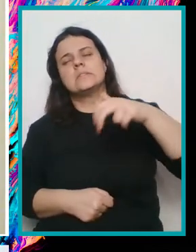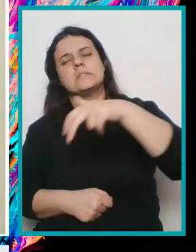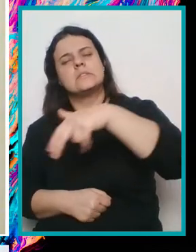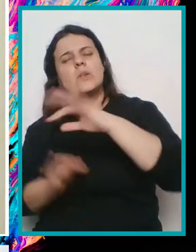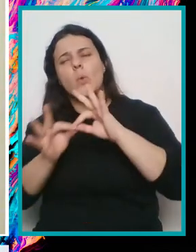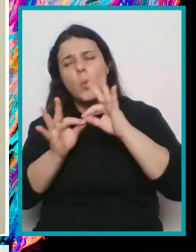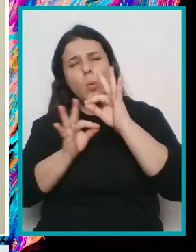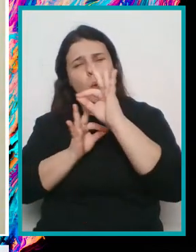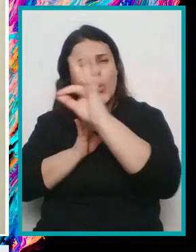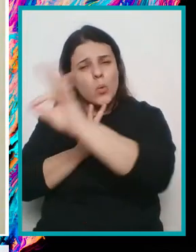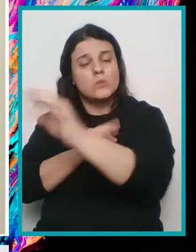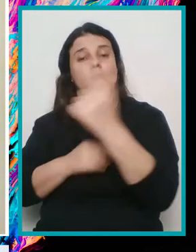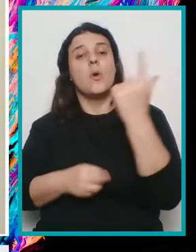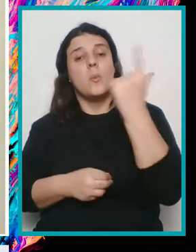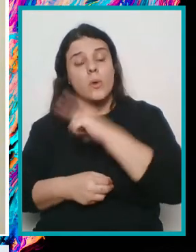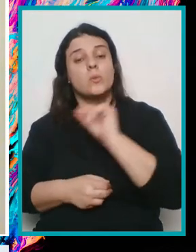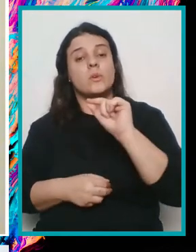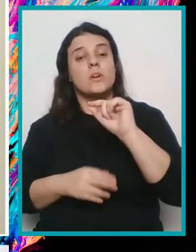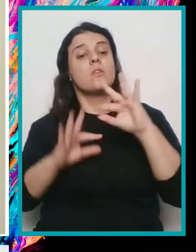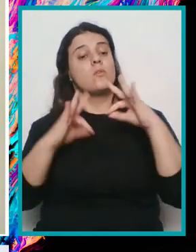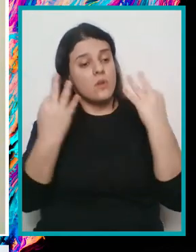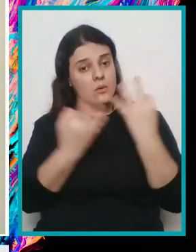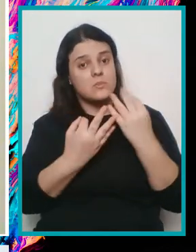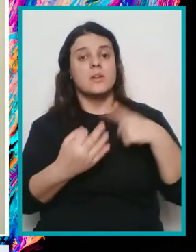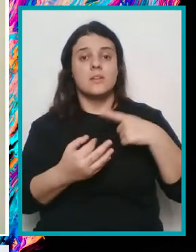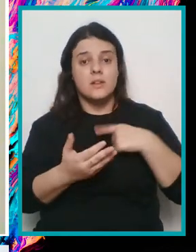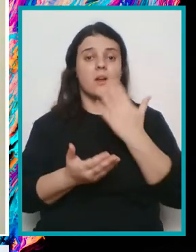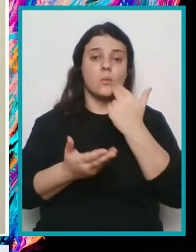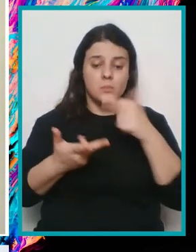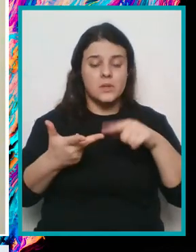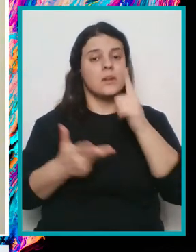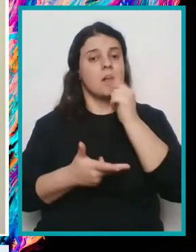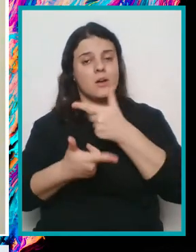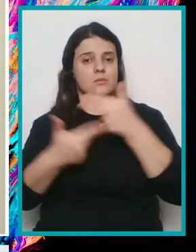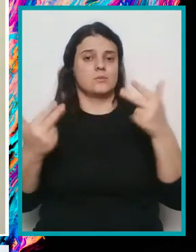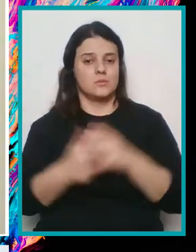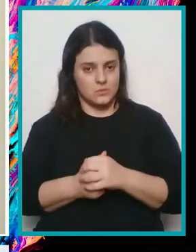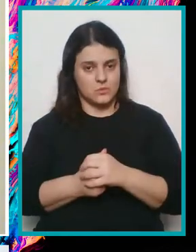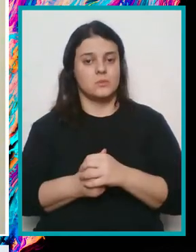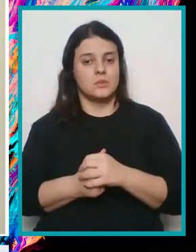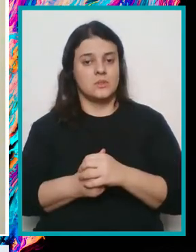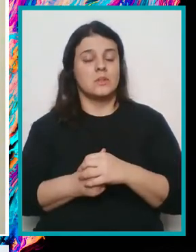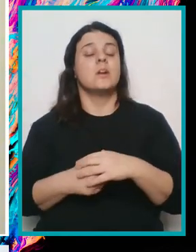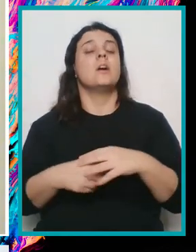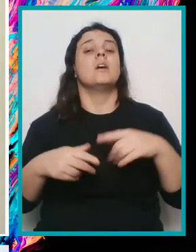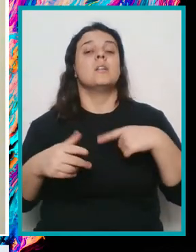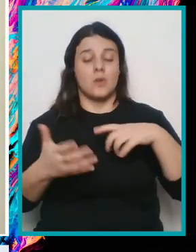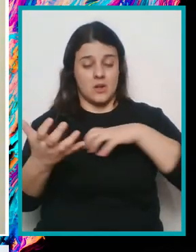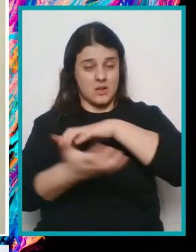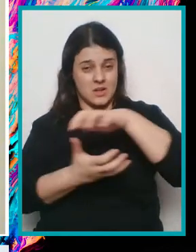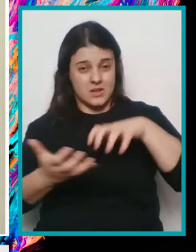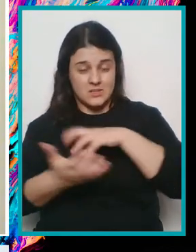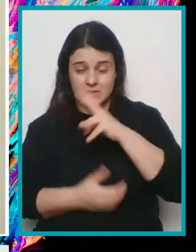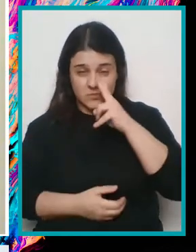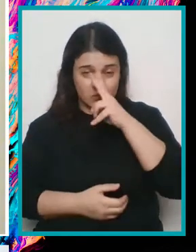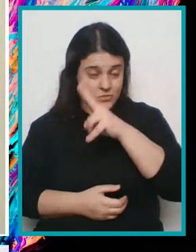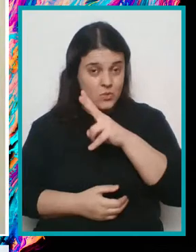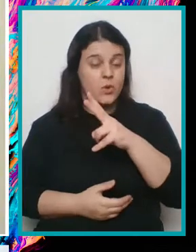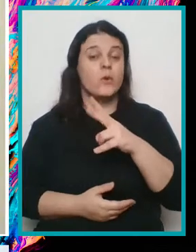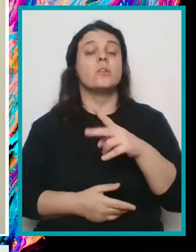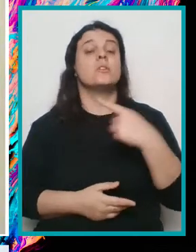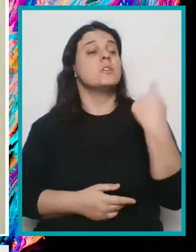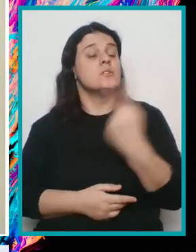is the droughts, the floods, the hurricanes, the landslides. It's not about just